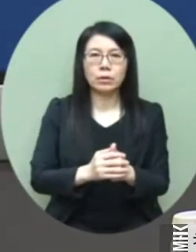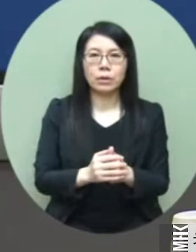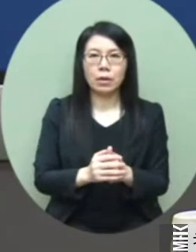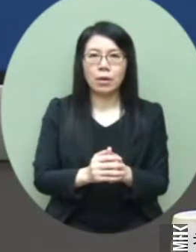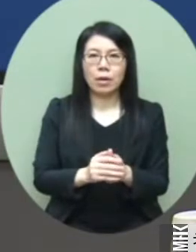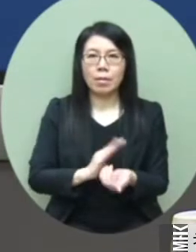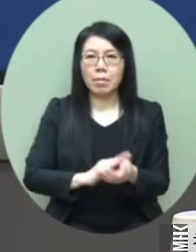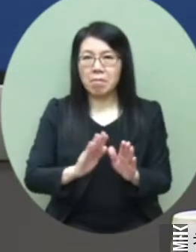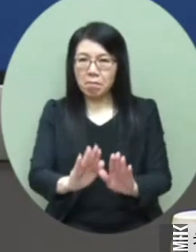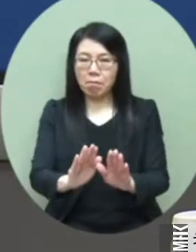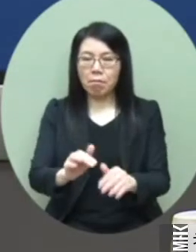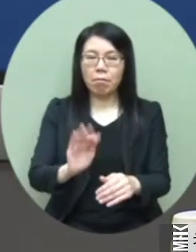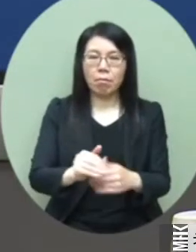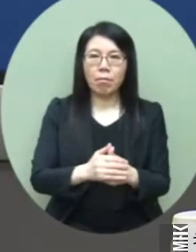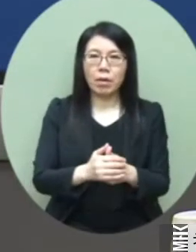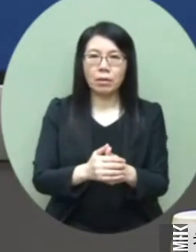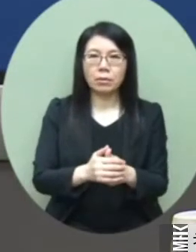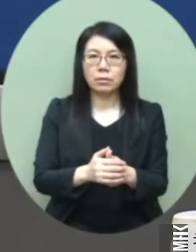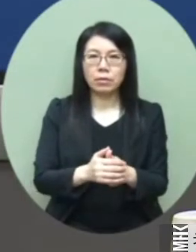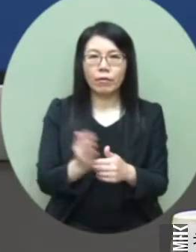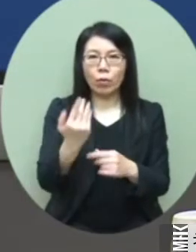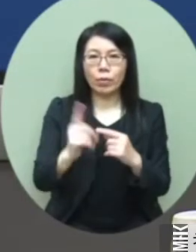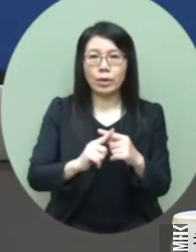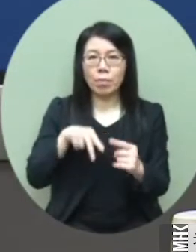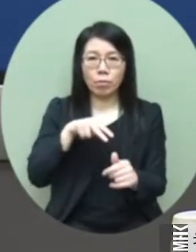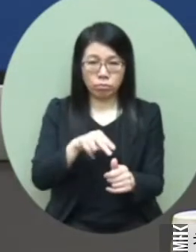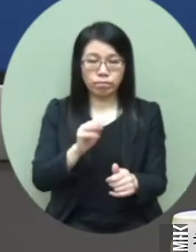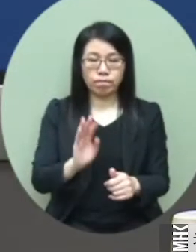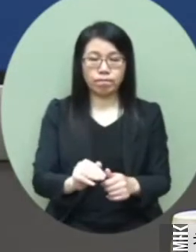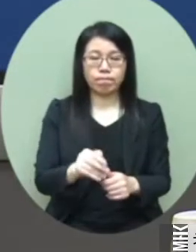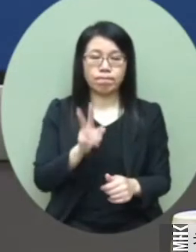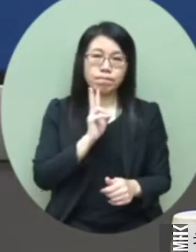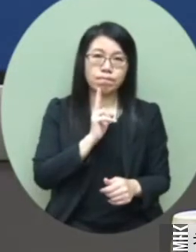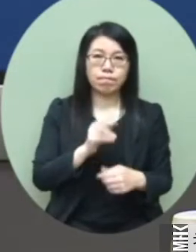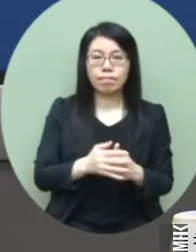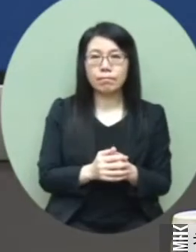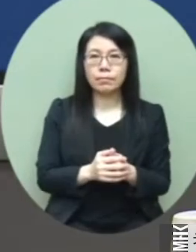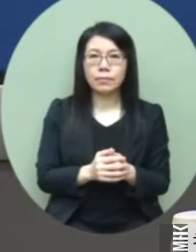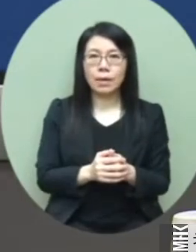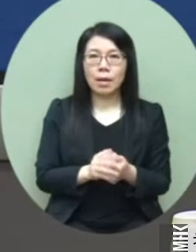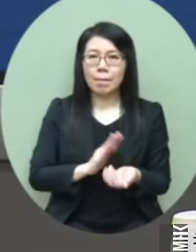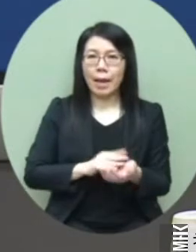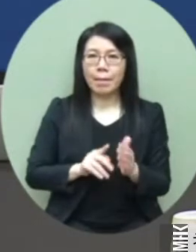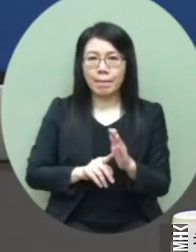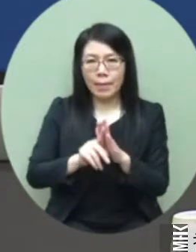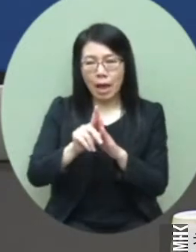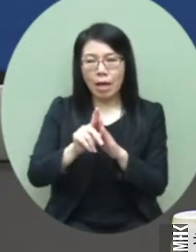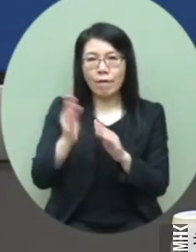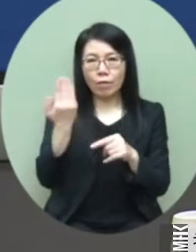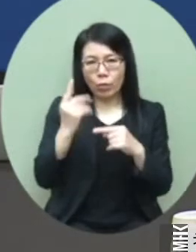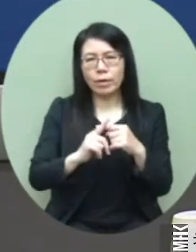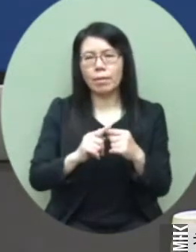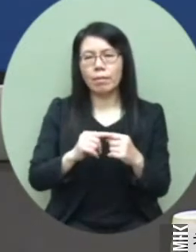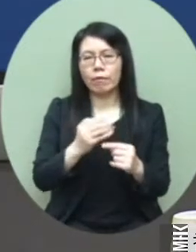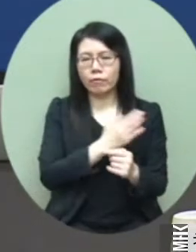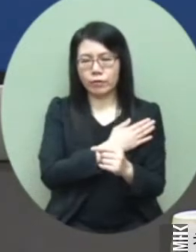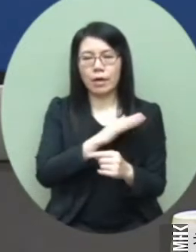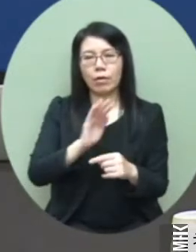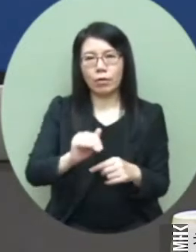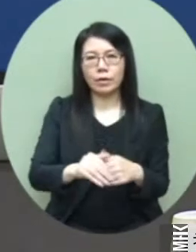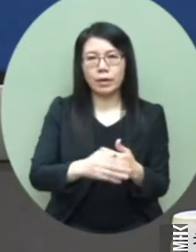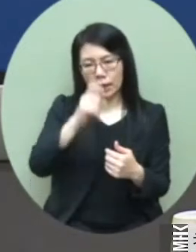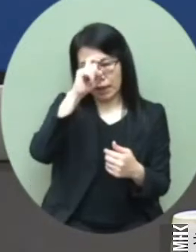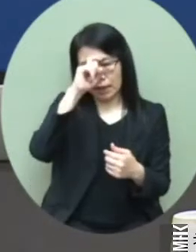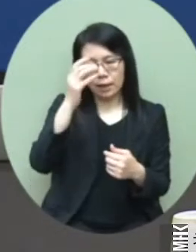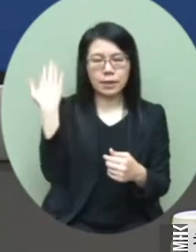a possible risk of an rebound in cases. But of course, you remember that when I